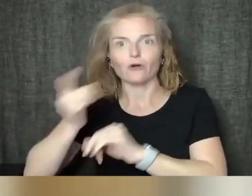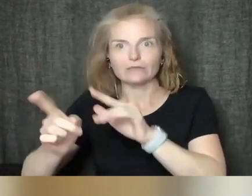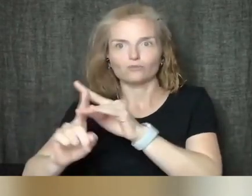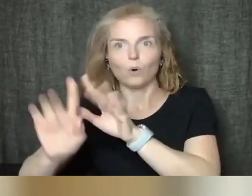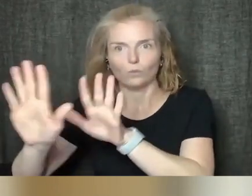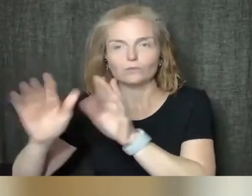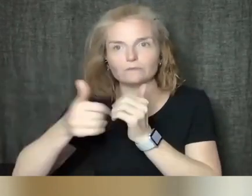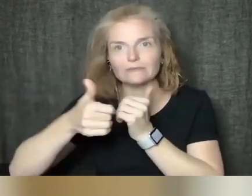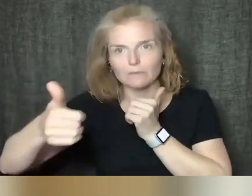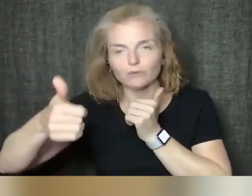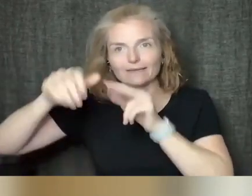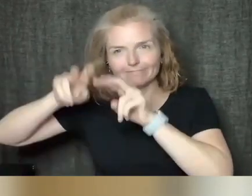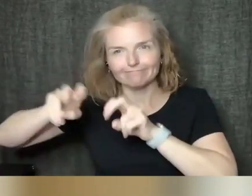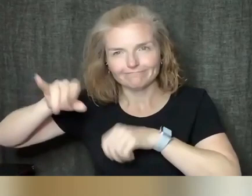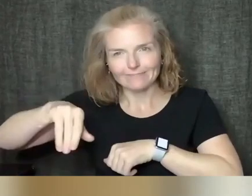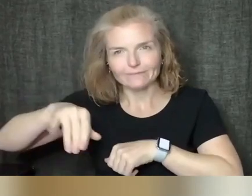Yeah.